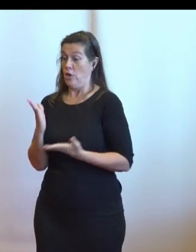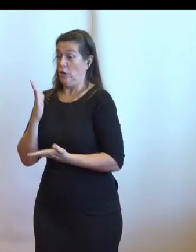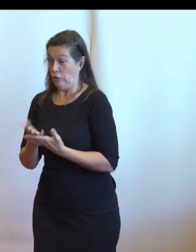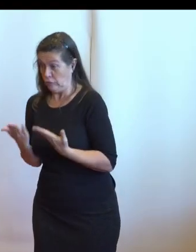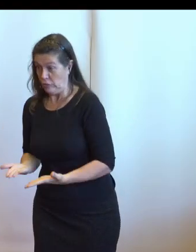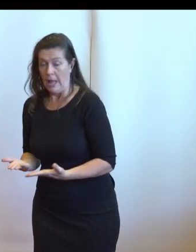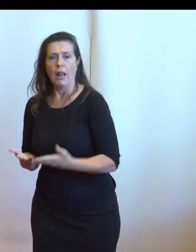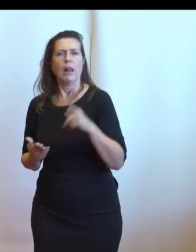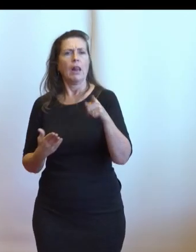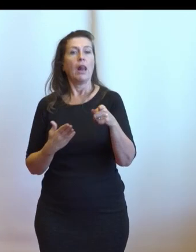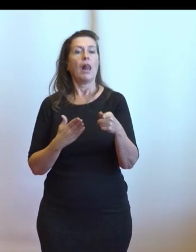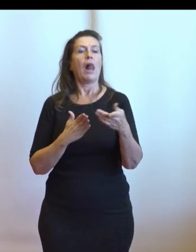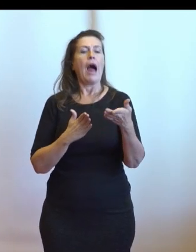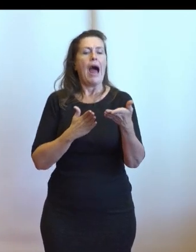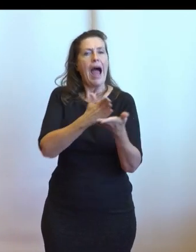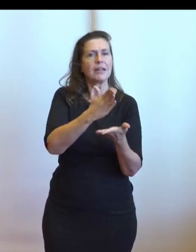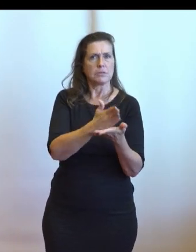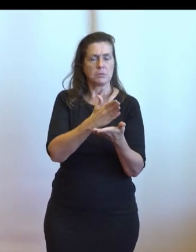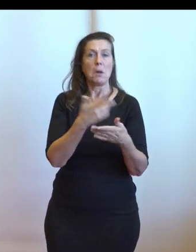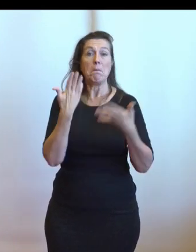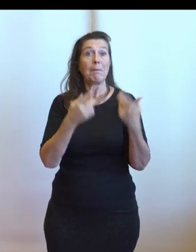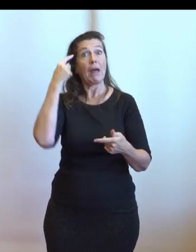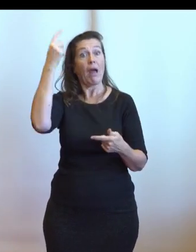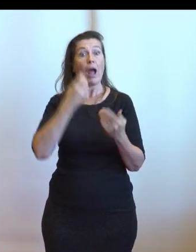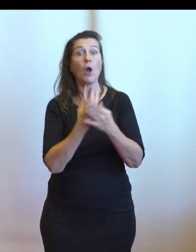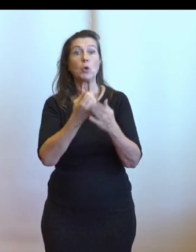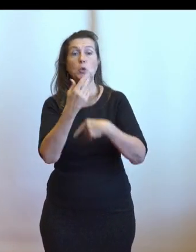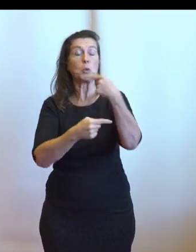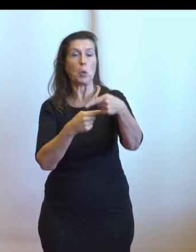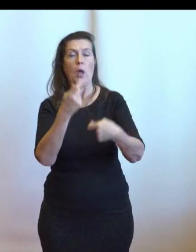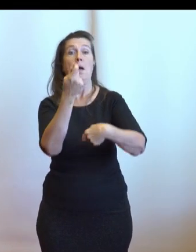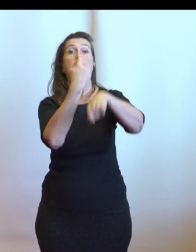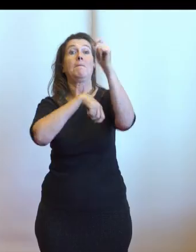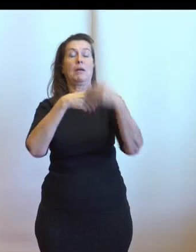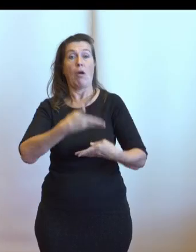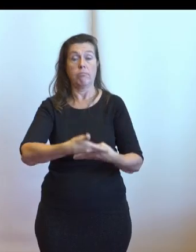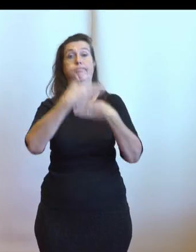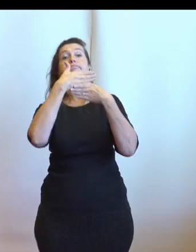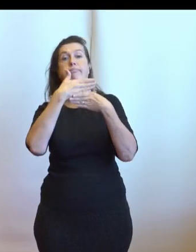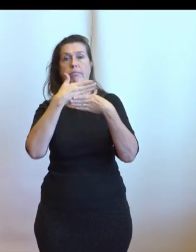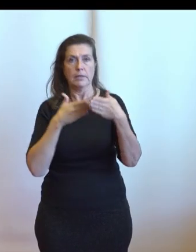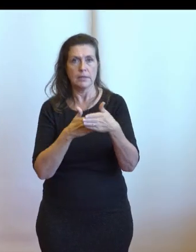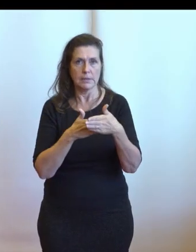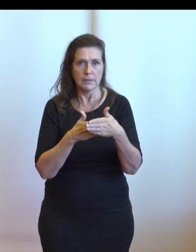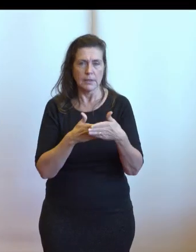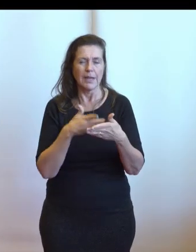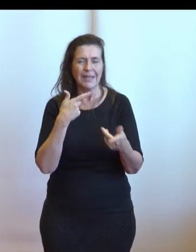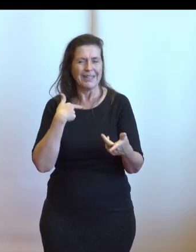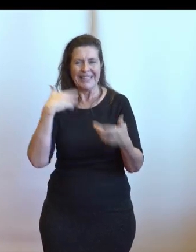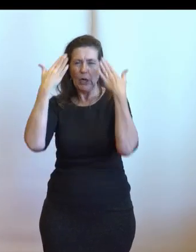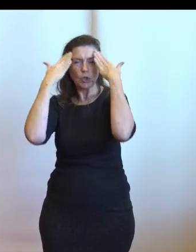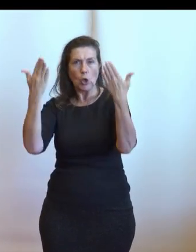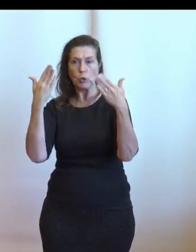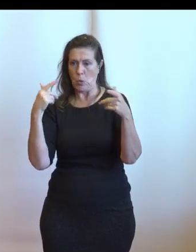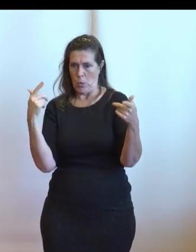things are obvious, but then some of those would not be obvious. So I'd be interested in reflections on what we don't know, when the situations